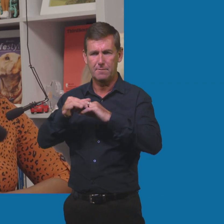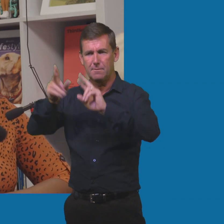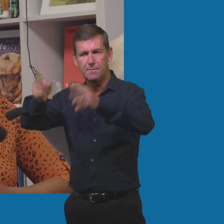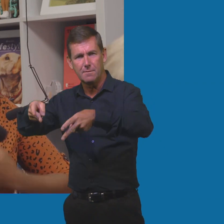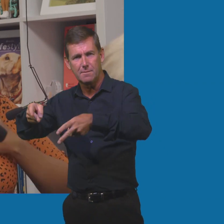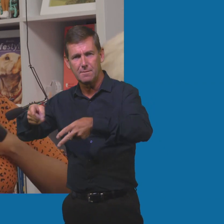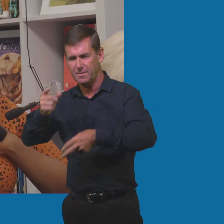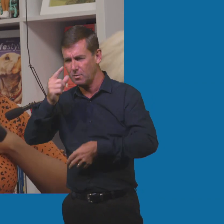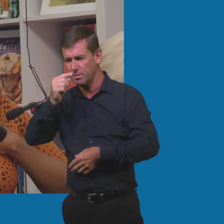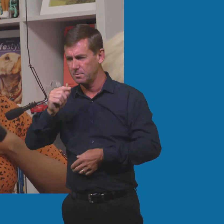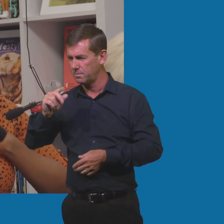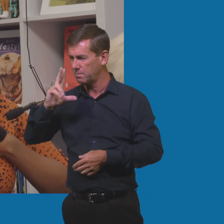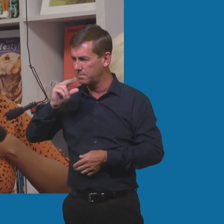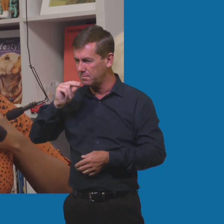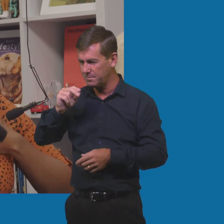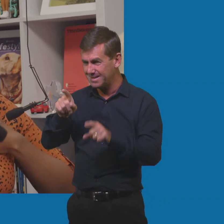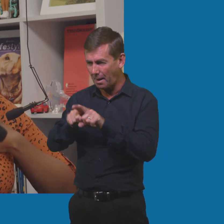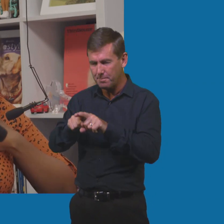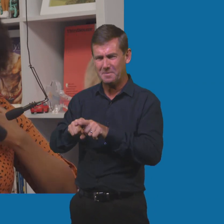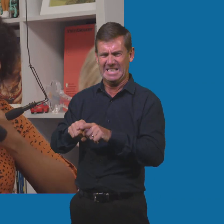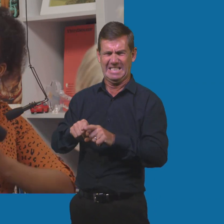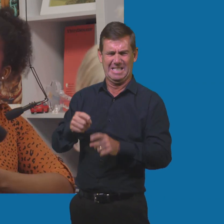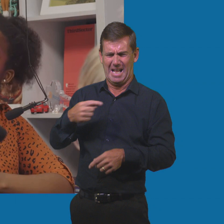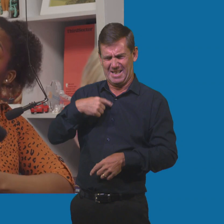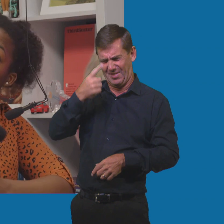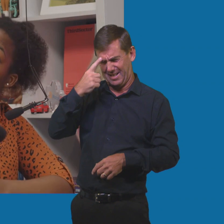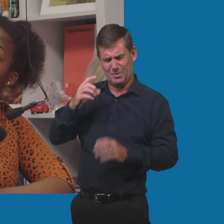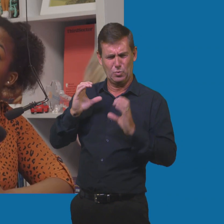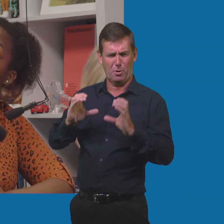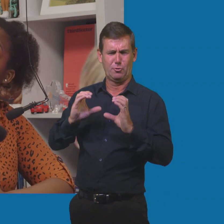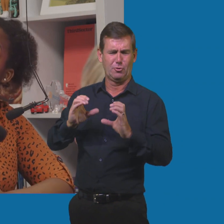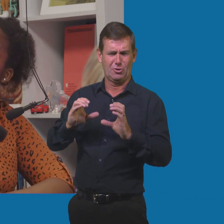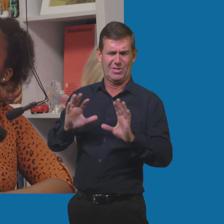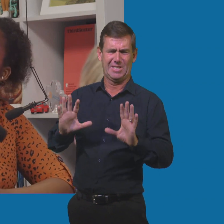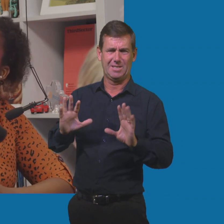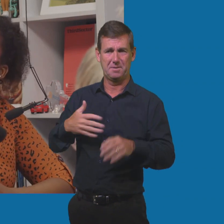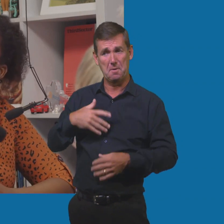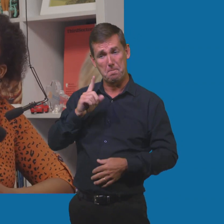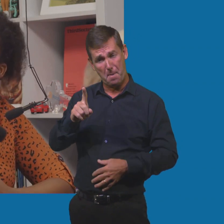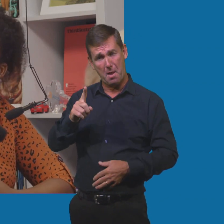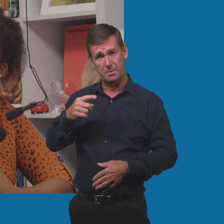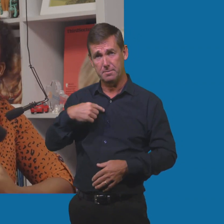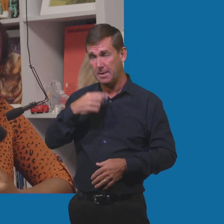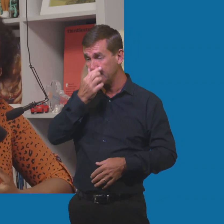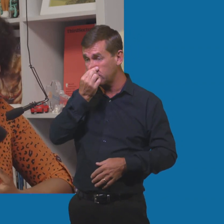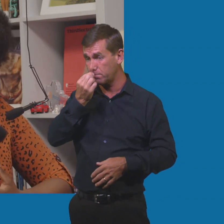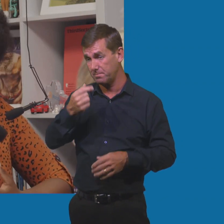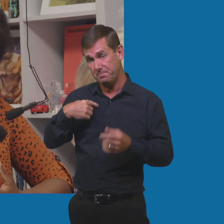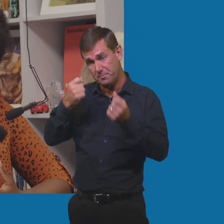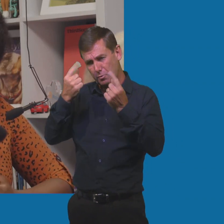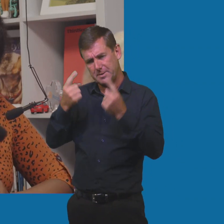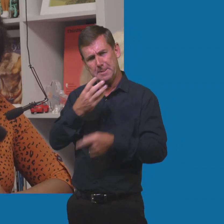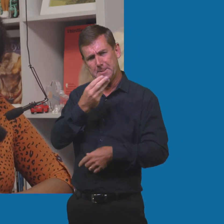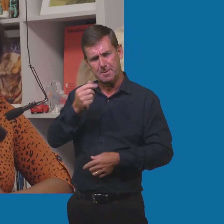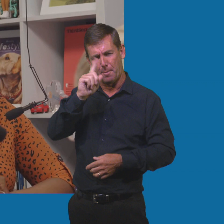about mimicking voices. I think, for my personal opinion, that's a step too far. But I understand how it could be, you know, a way to bring comfort to